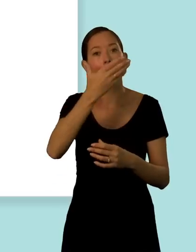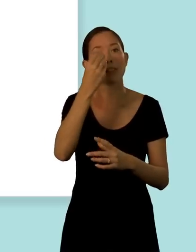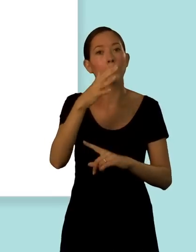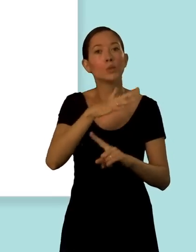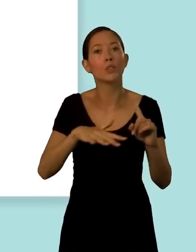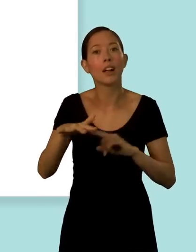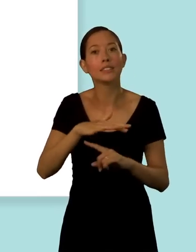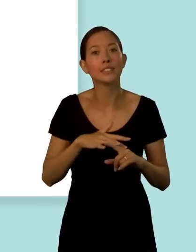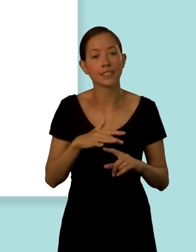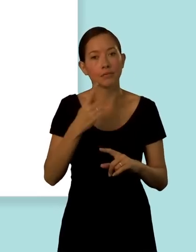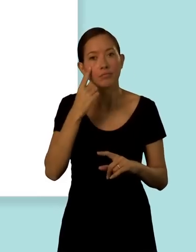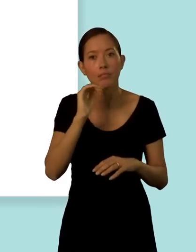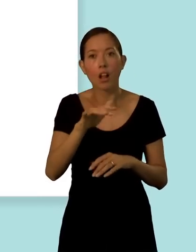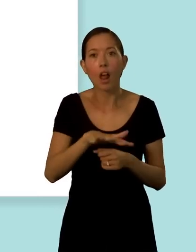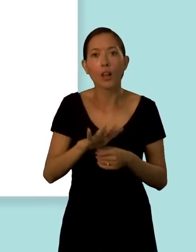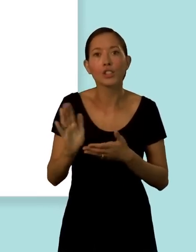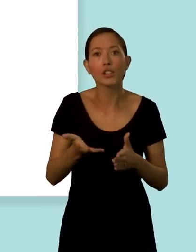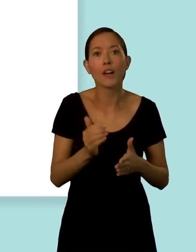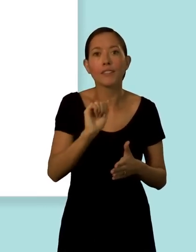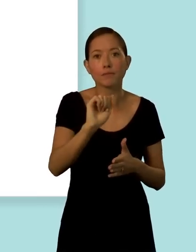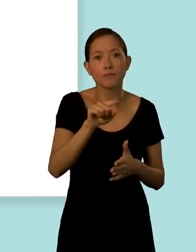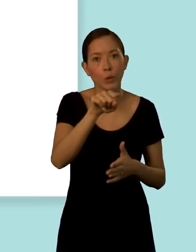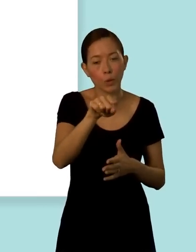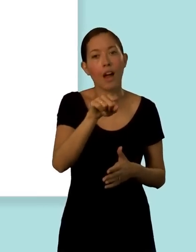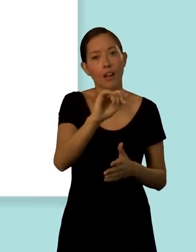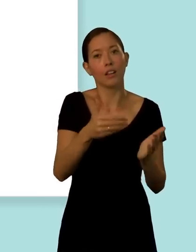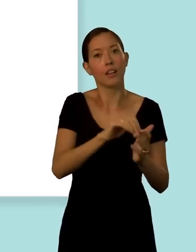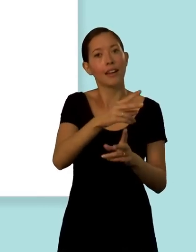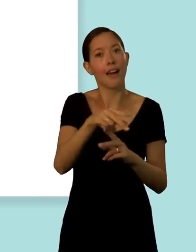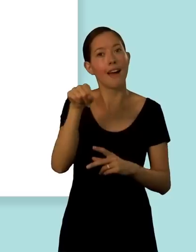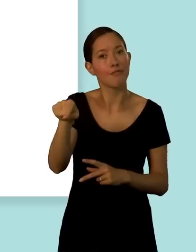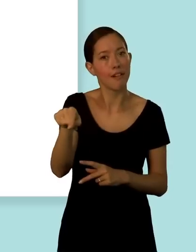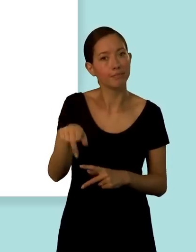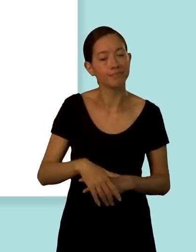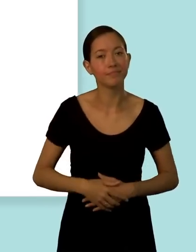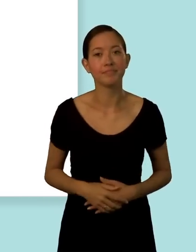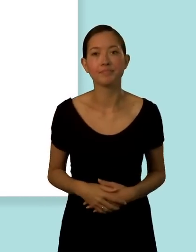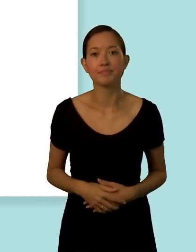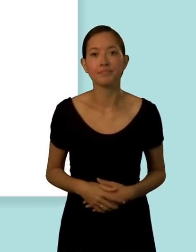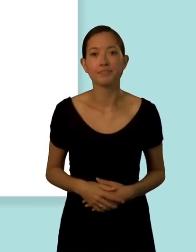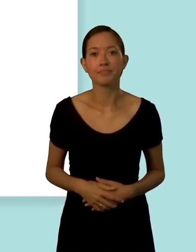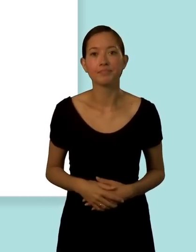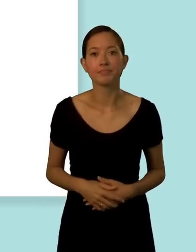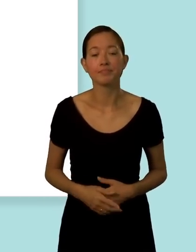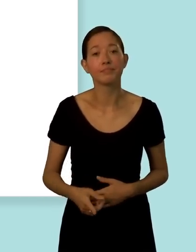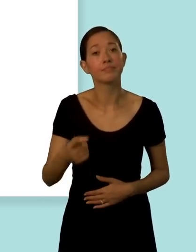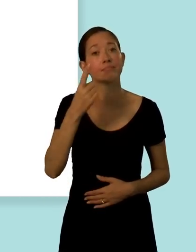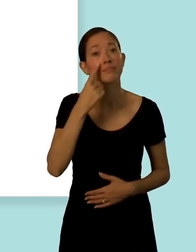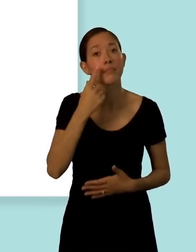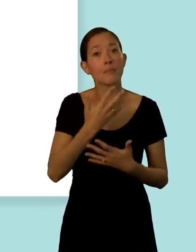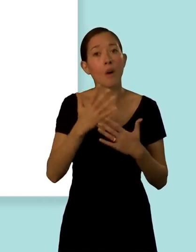assessment. Get in touch with Alzheimer's Society to find out about local services for you and your